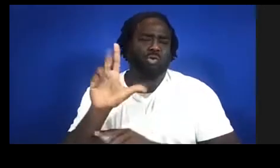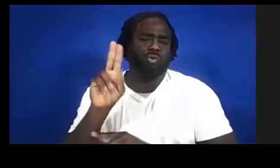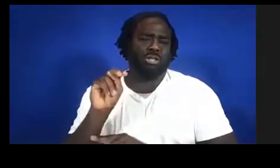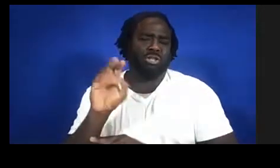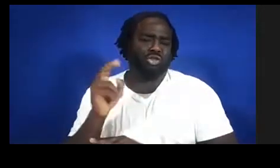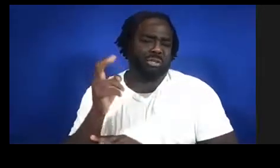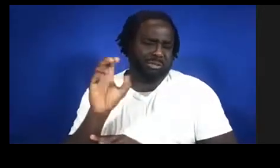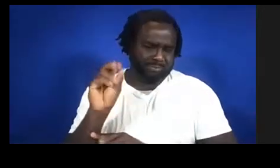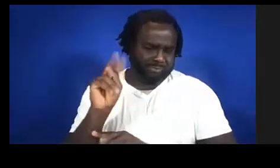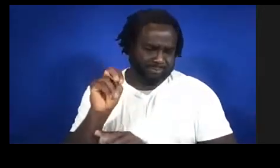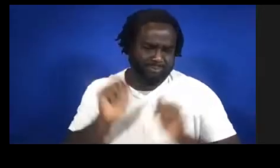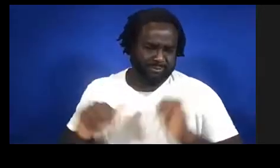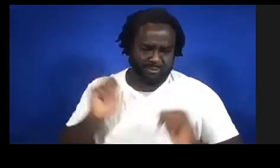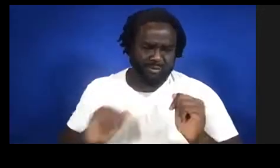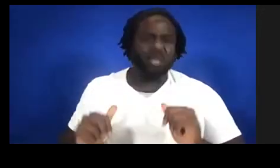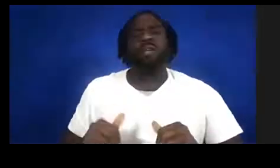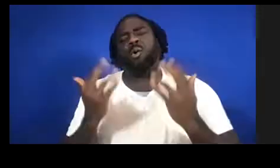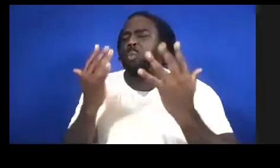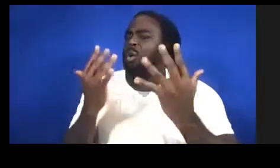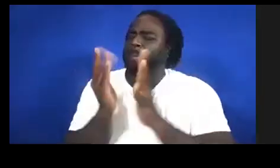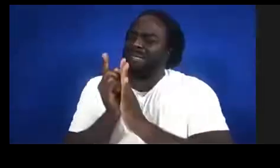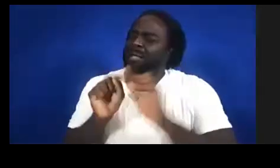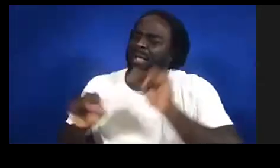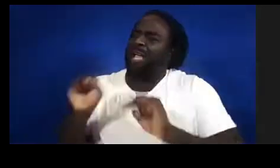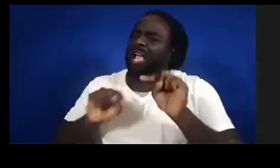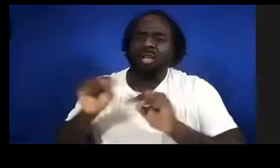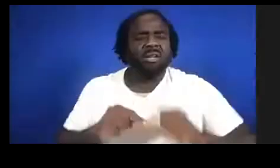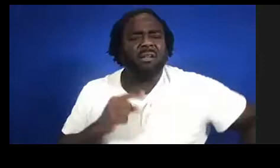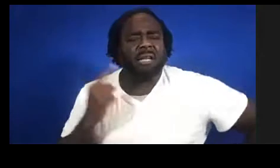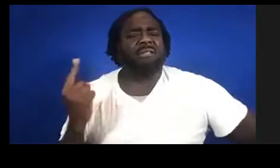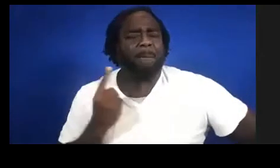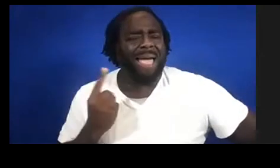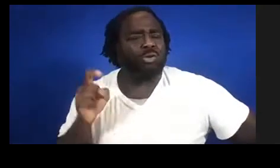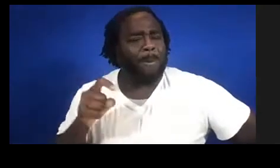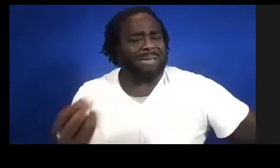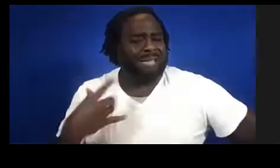during the luncheon, during the performance that y'all asked me to do.